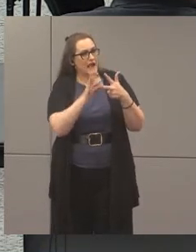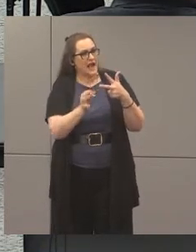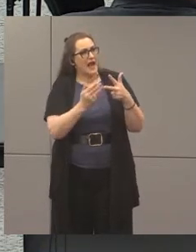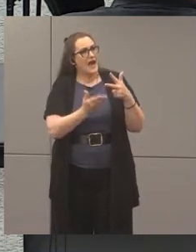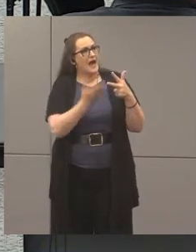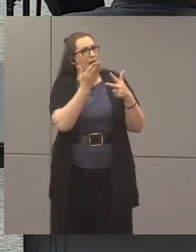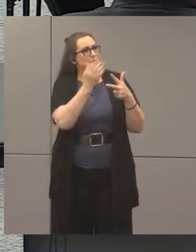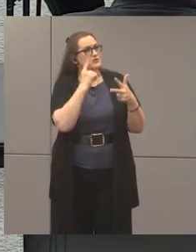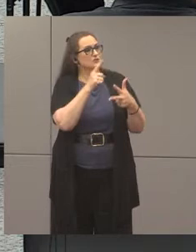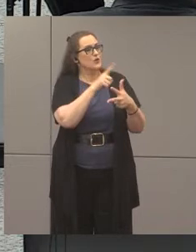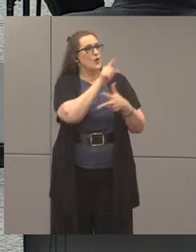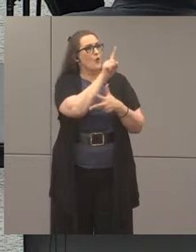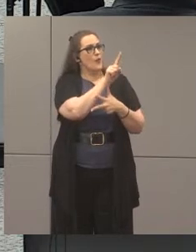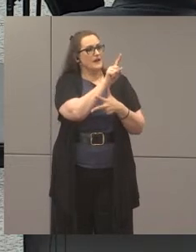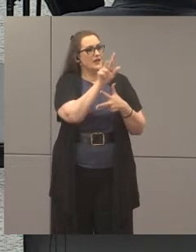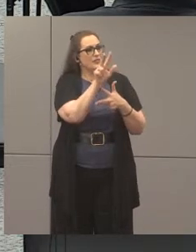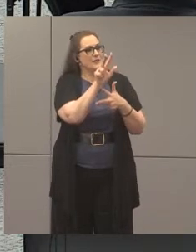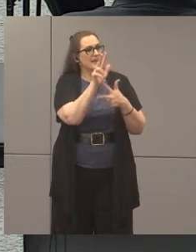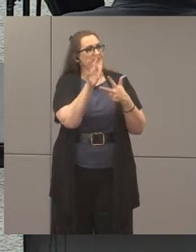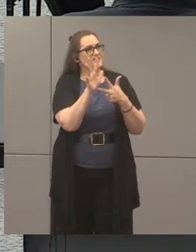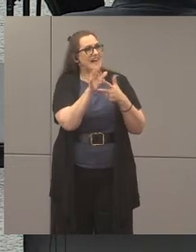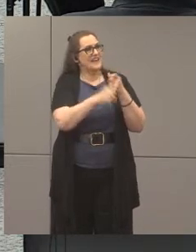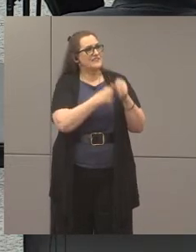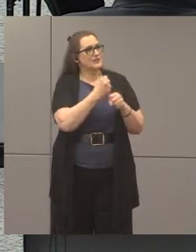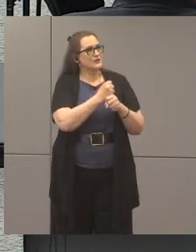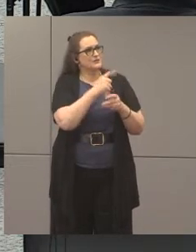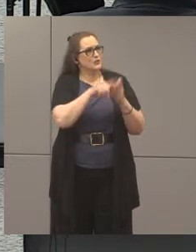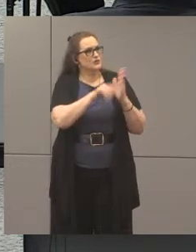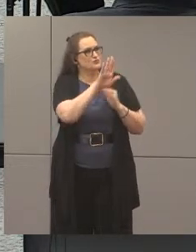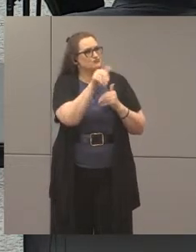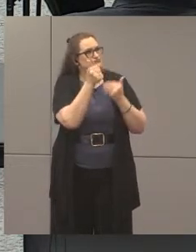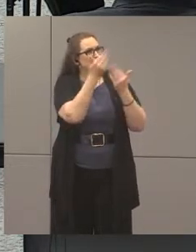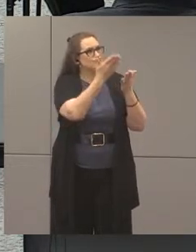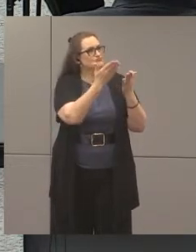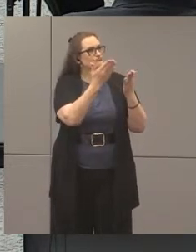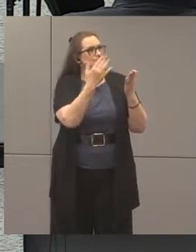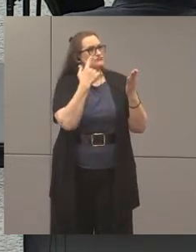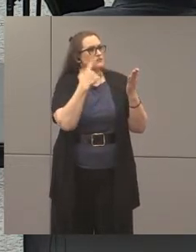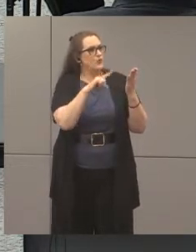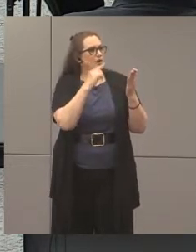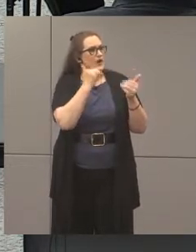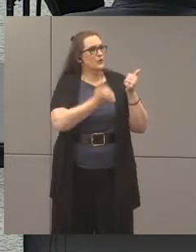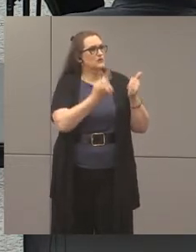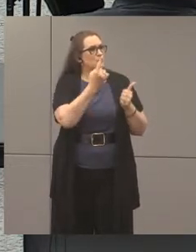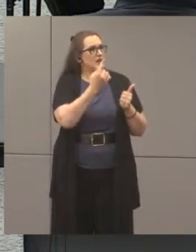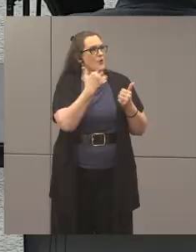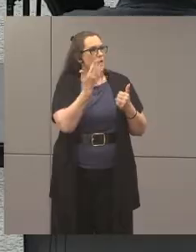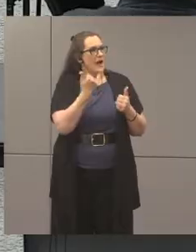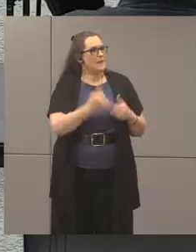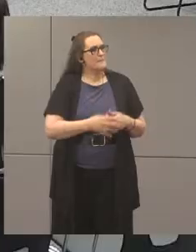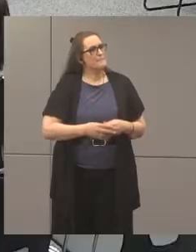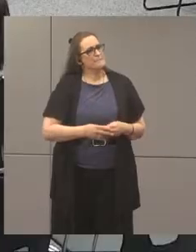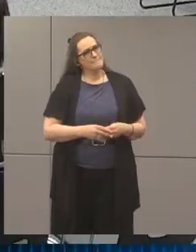us, 1, 3, and 5 years. What are you recommending to us in which one and why?